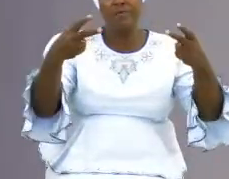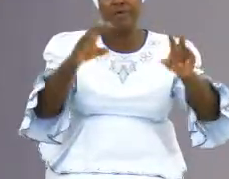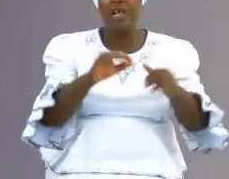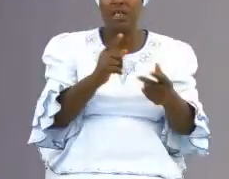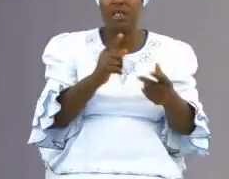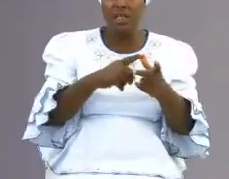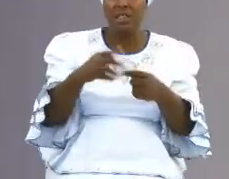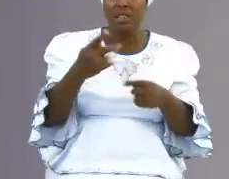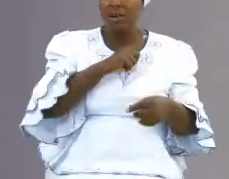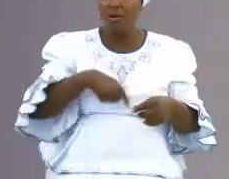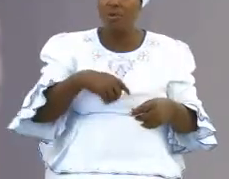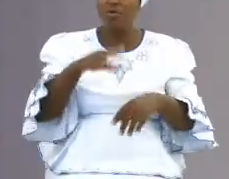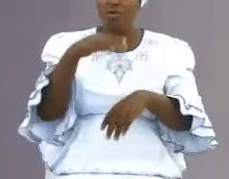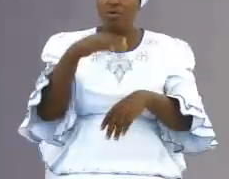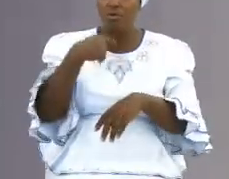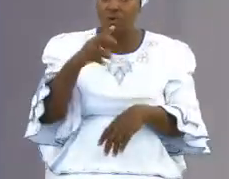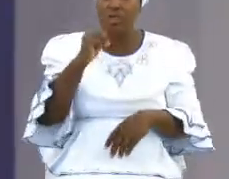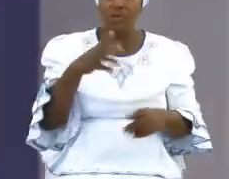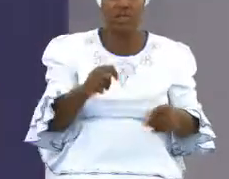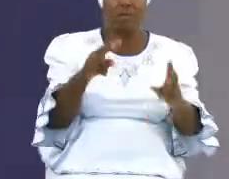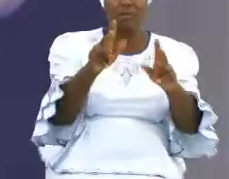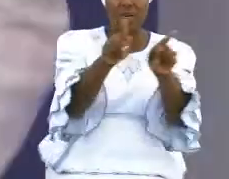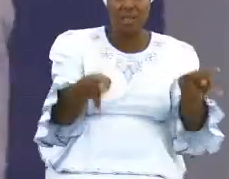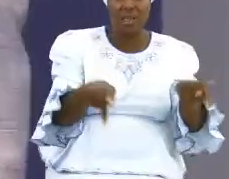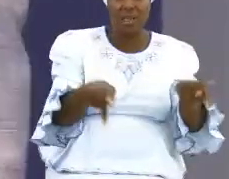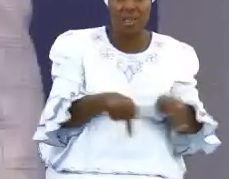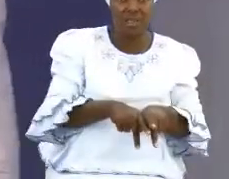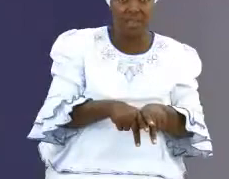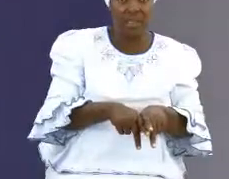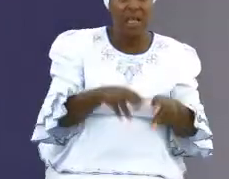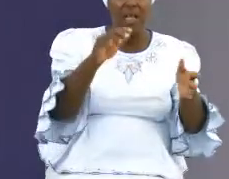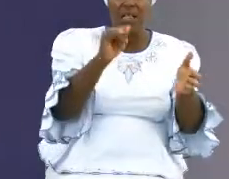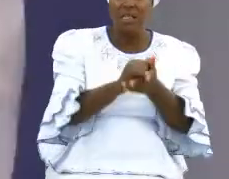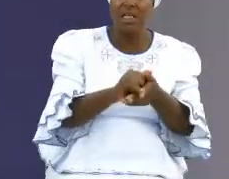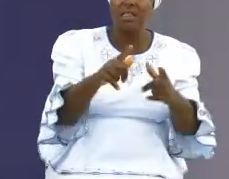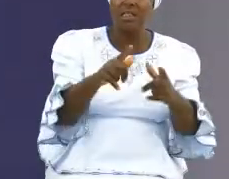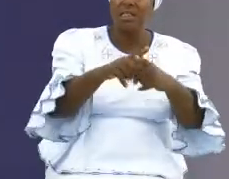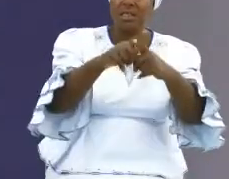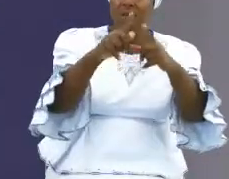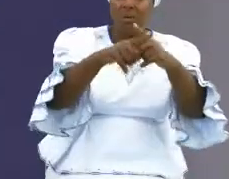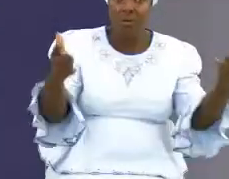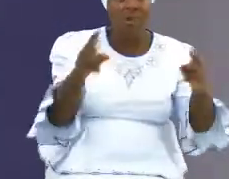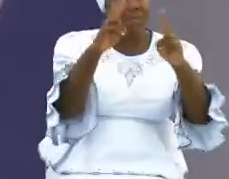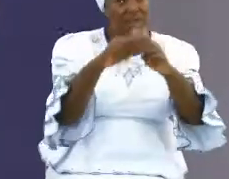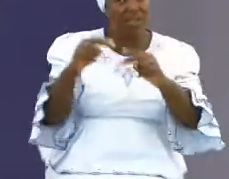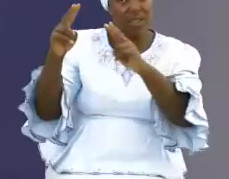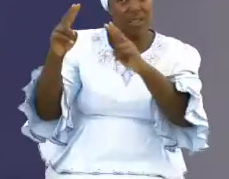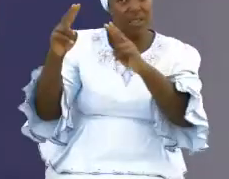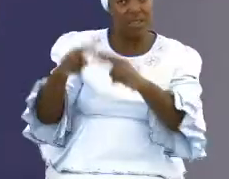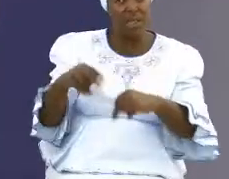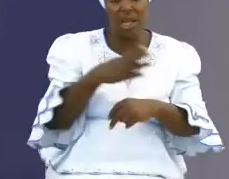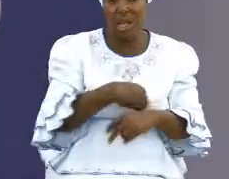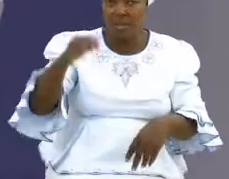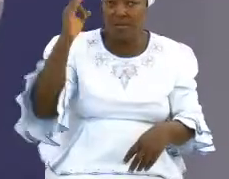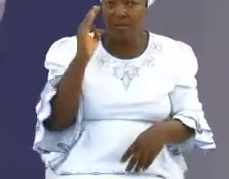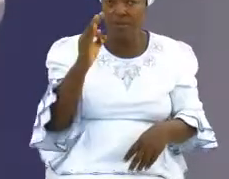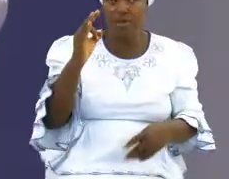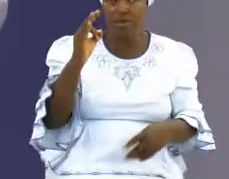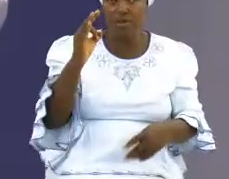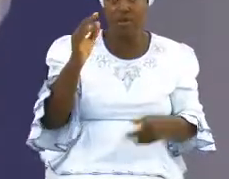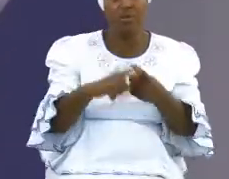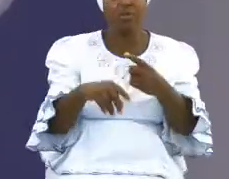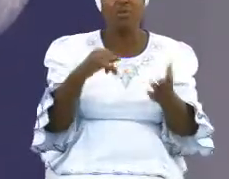the place, that great city, and preach unto it